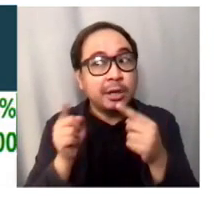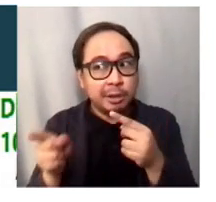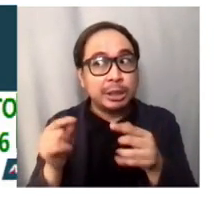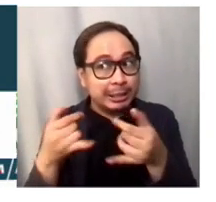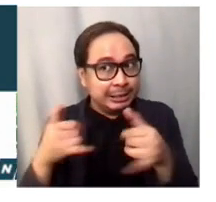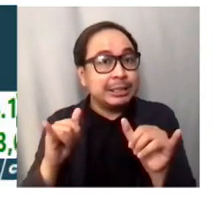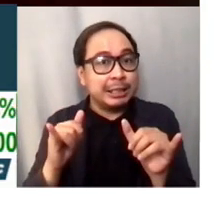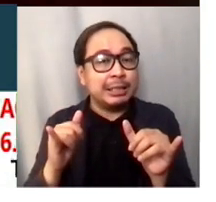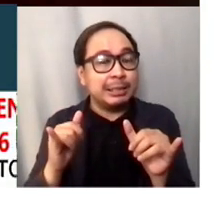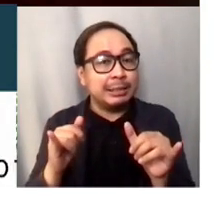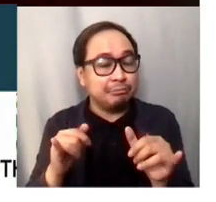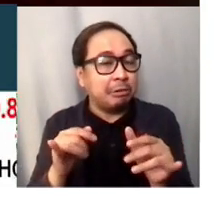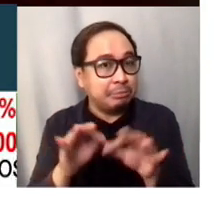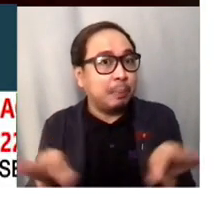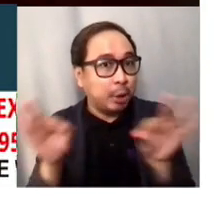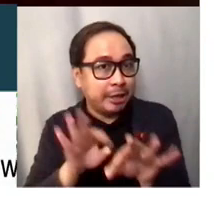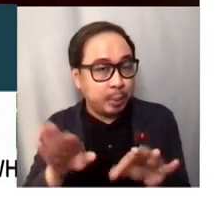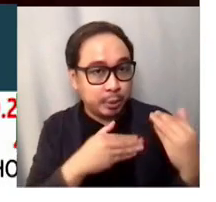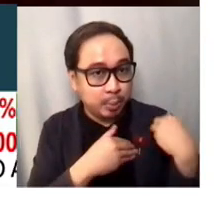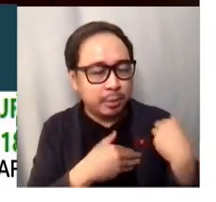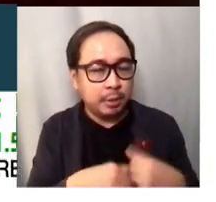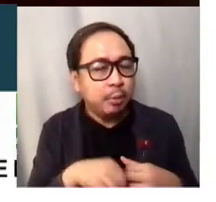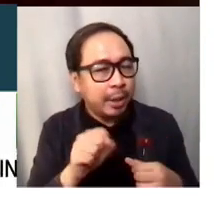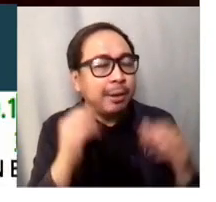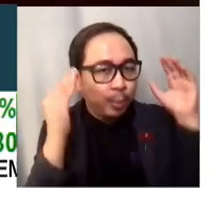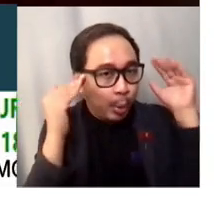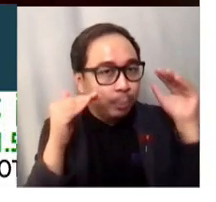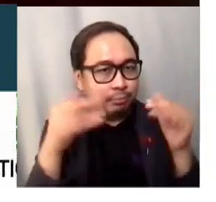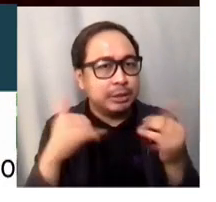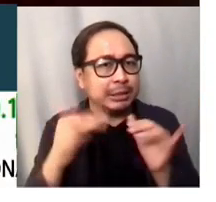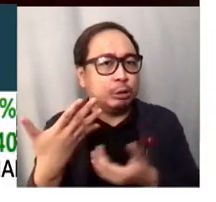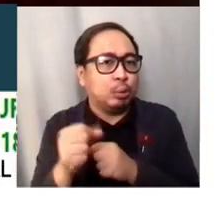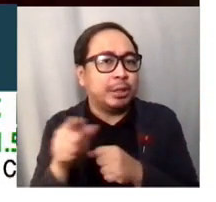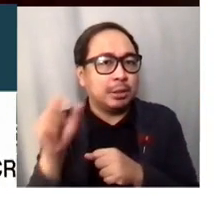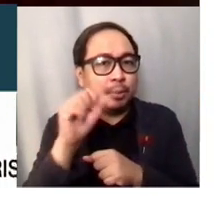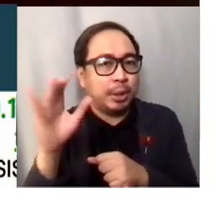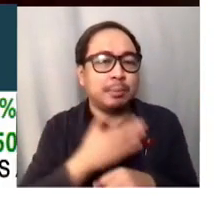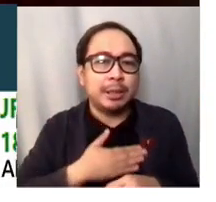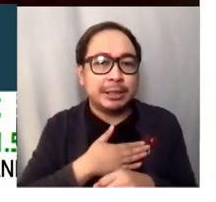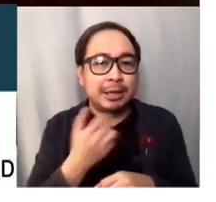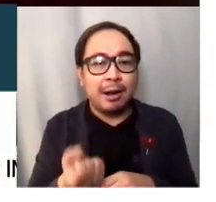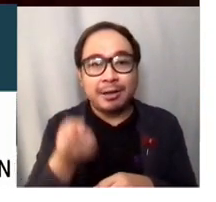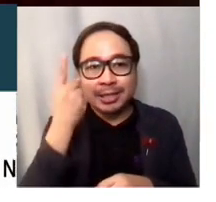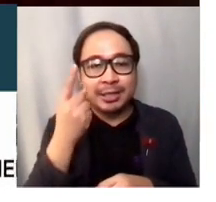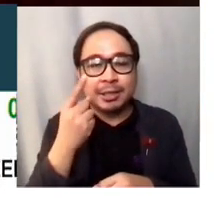Well, we hope that they would be. We trust that they would be. Please understand that it is a